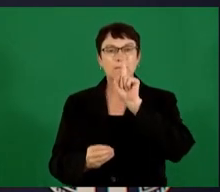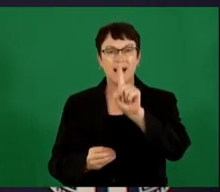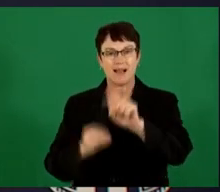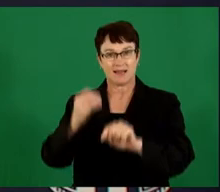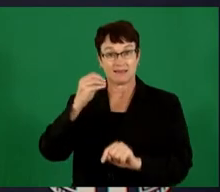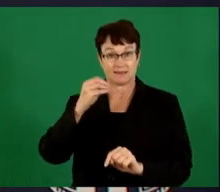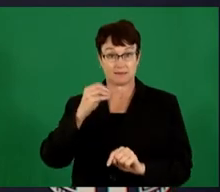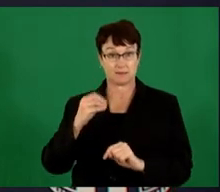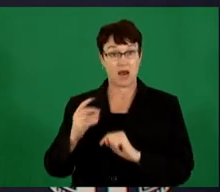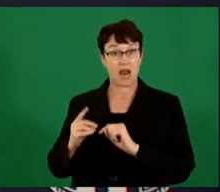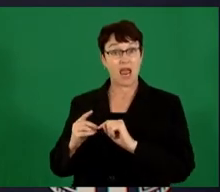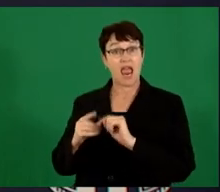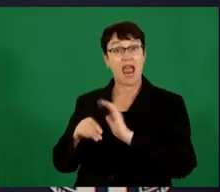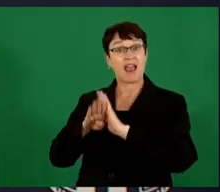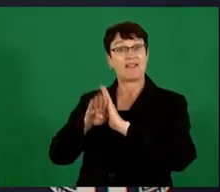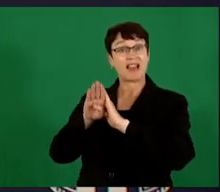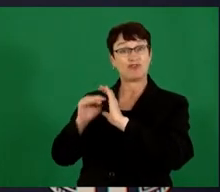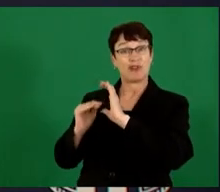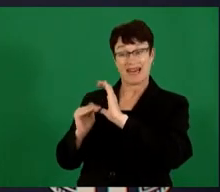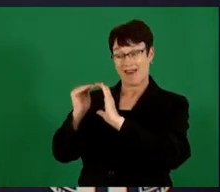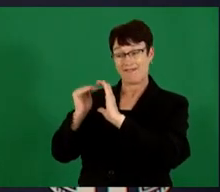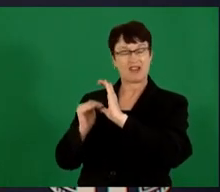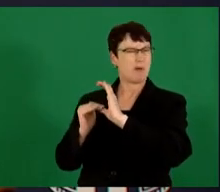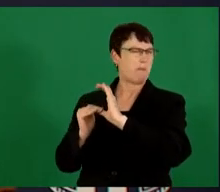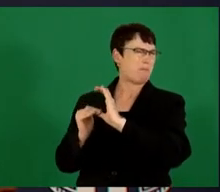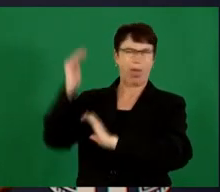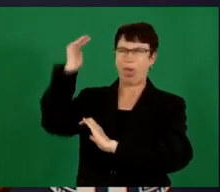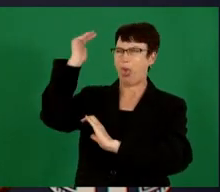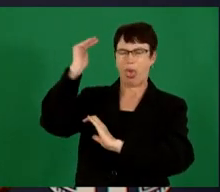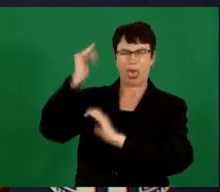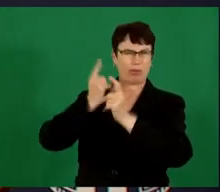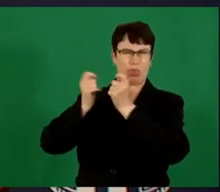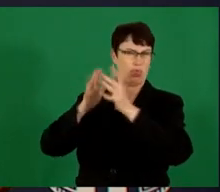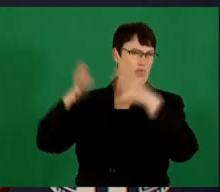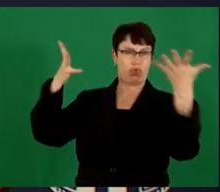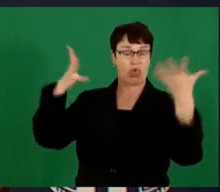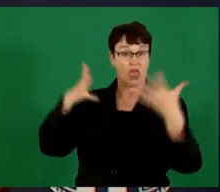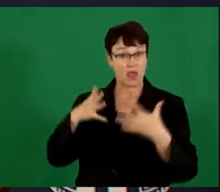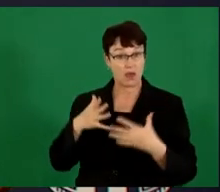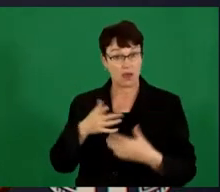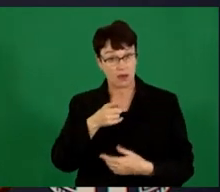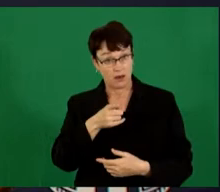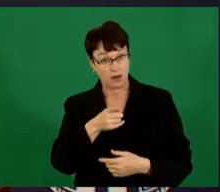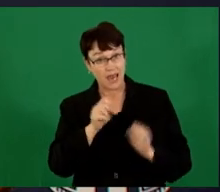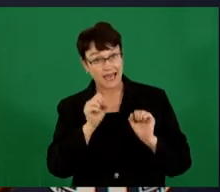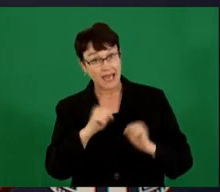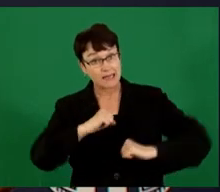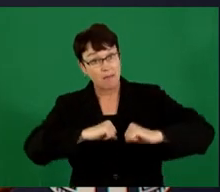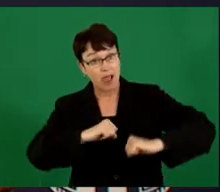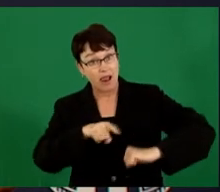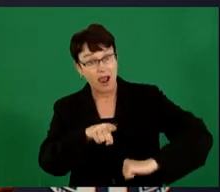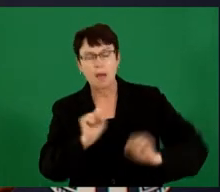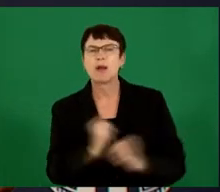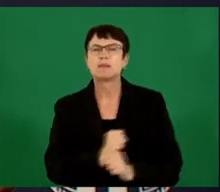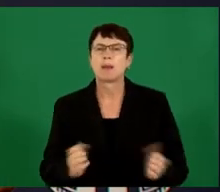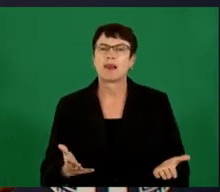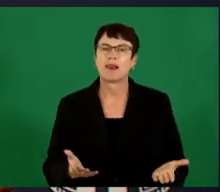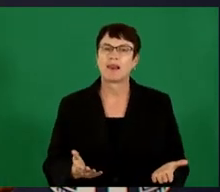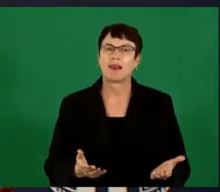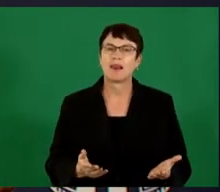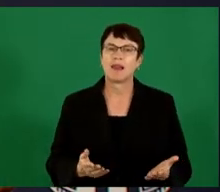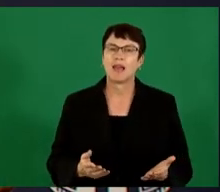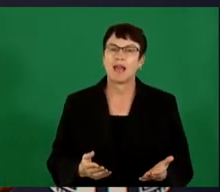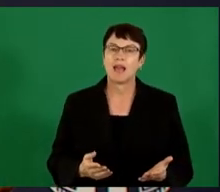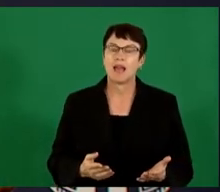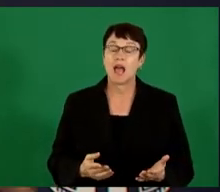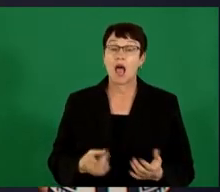and eating the incomes of South Africans. high inflation is not a growth